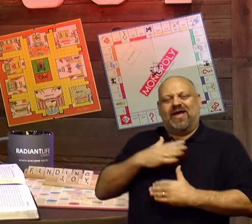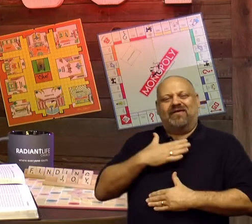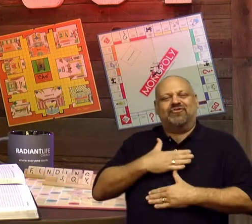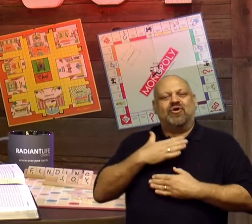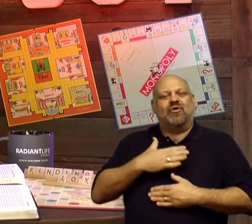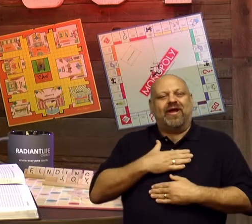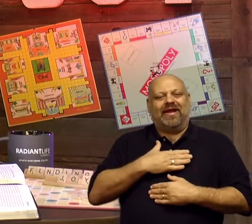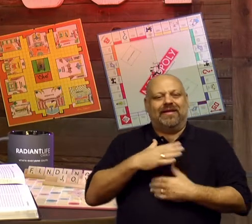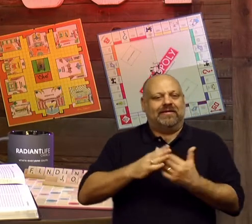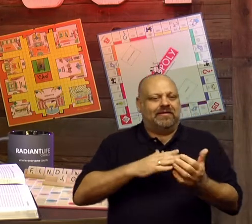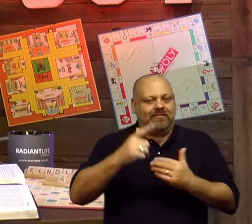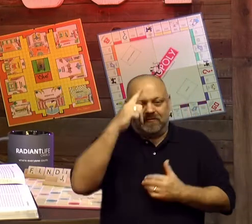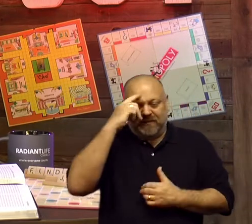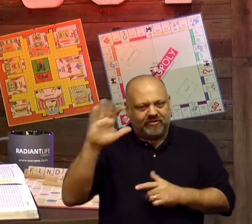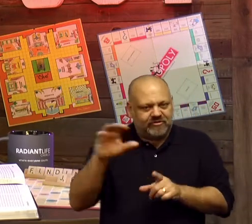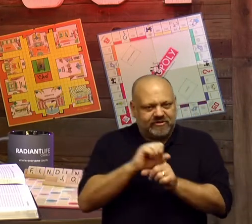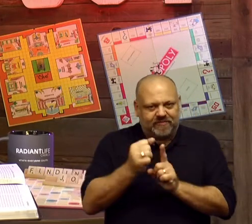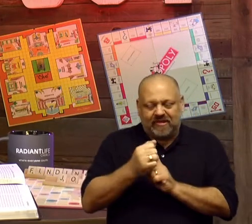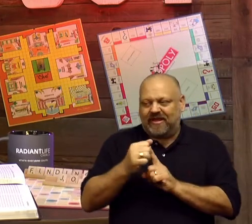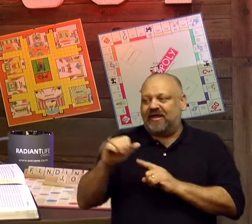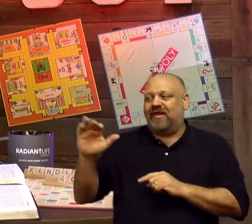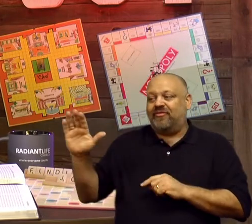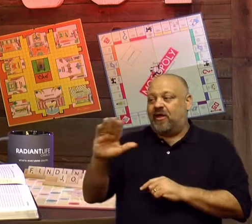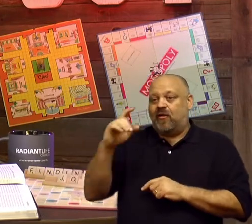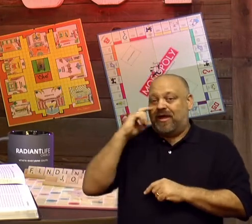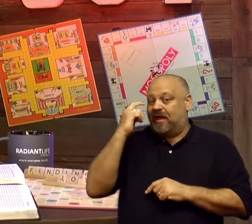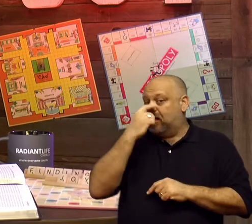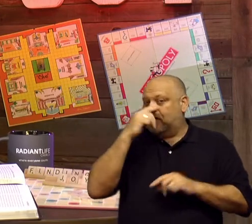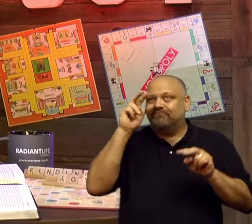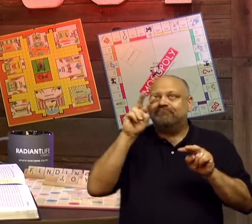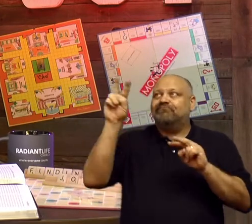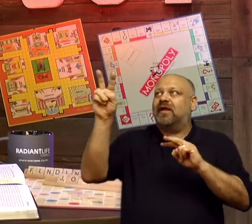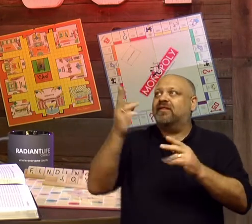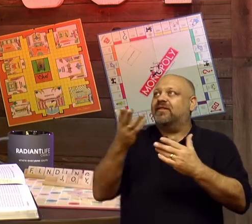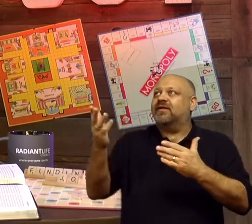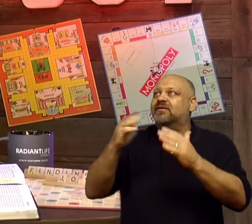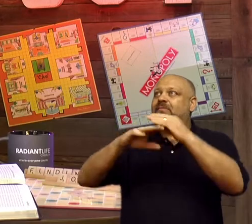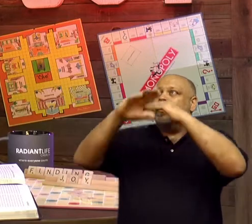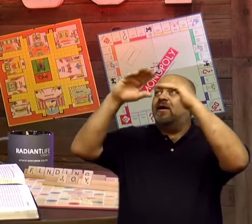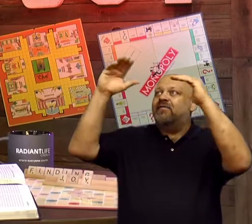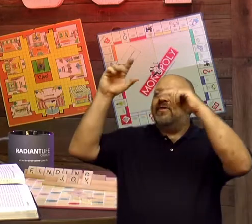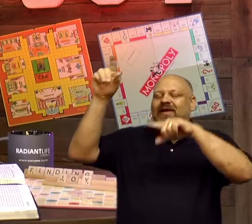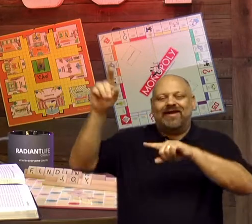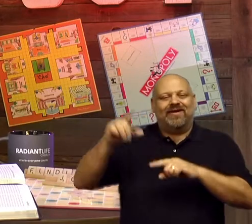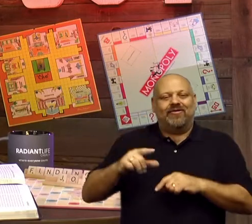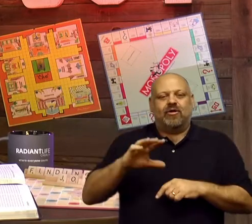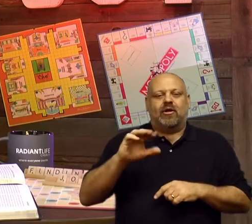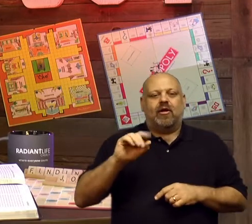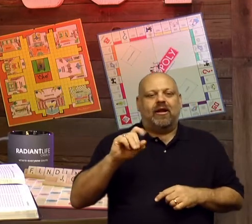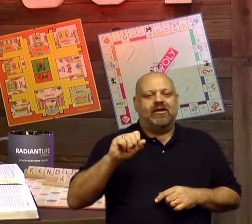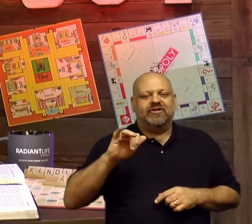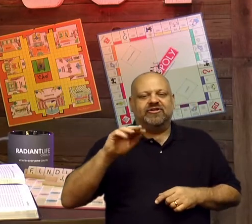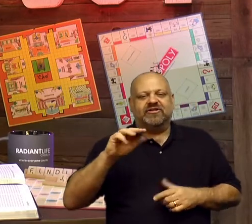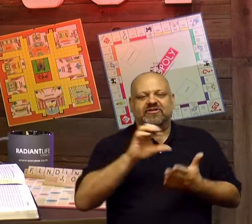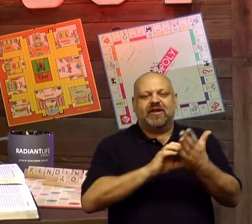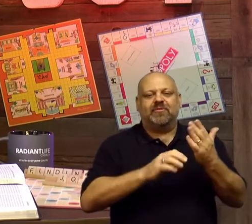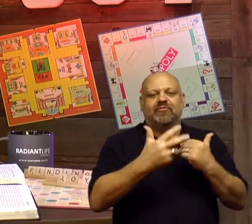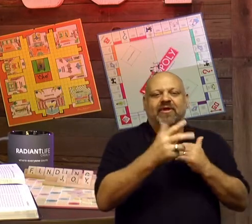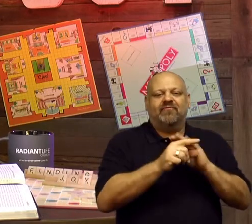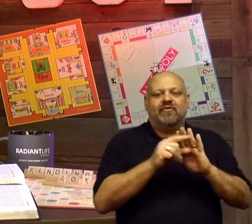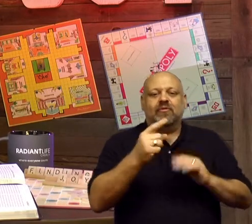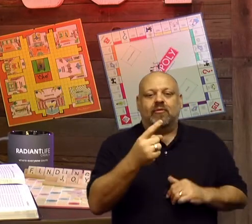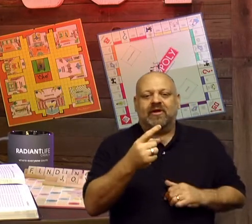their circumstances. They had set their eyes on things above. Colossians chapter